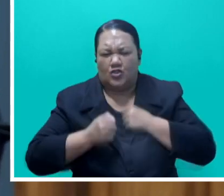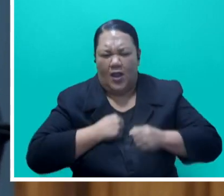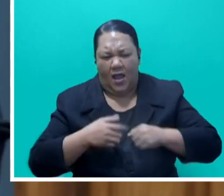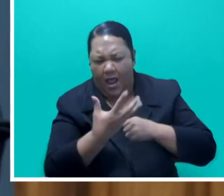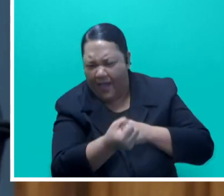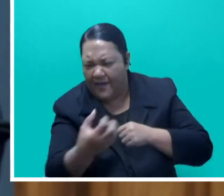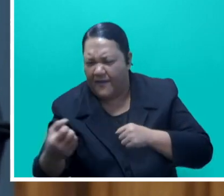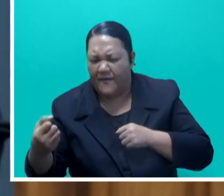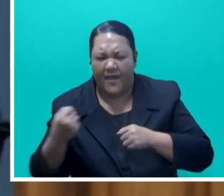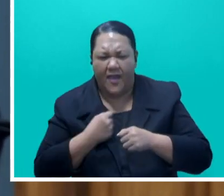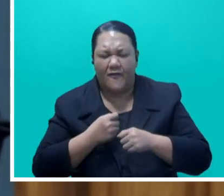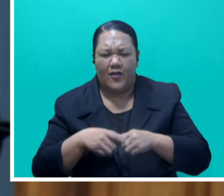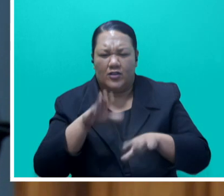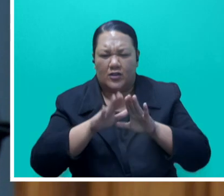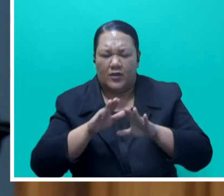need